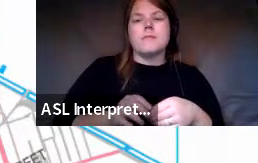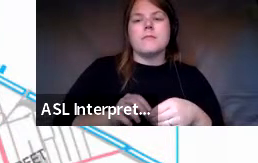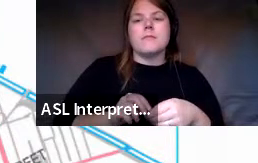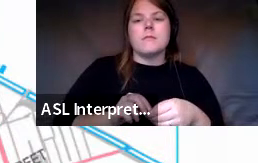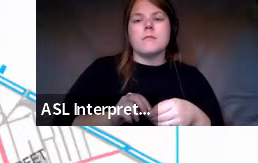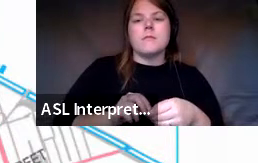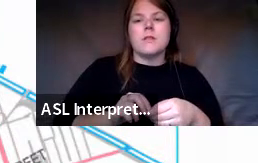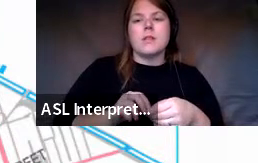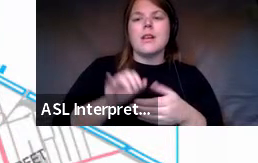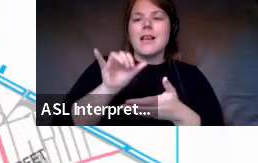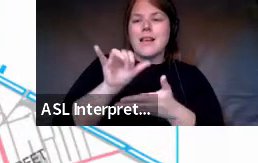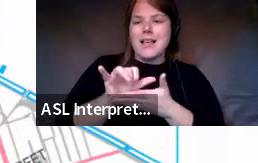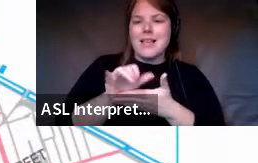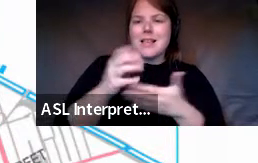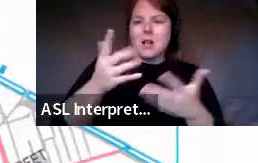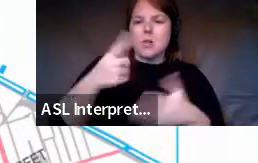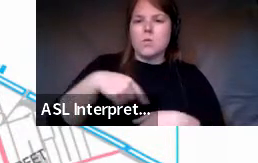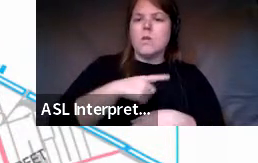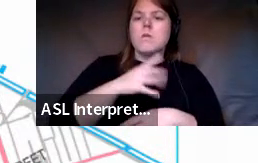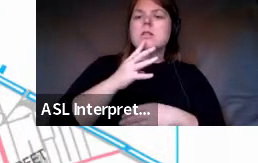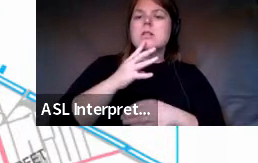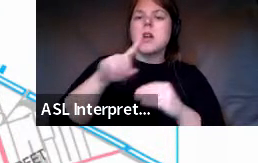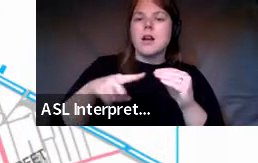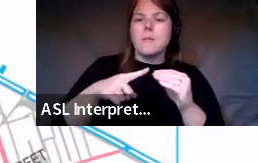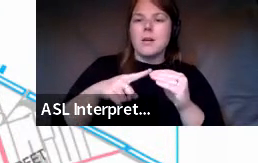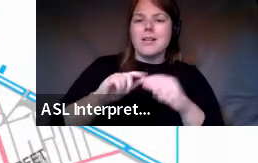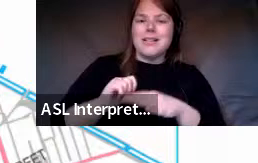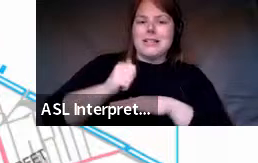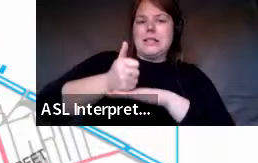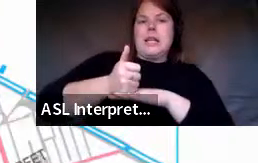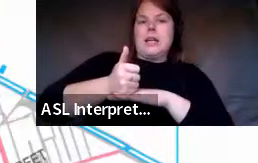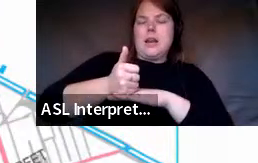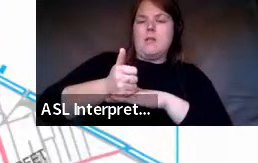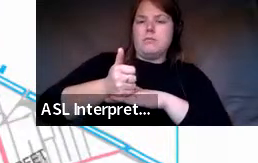And that's what we're talking about here is the installation of bike lanes.